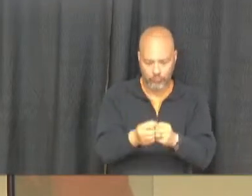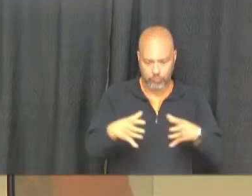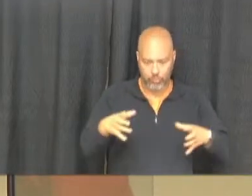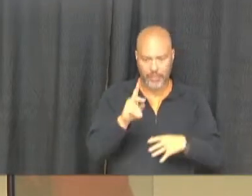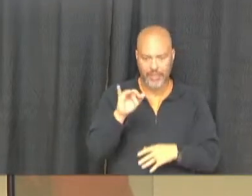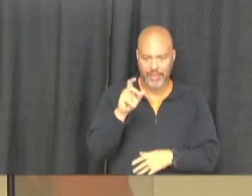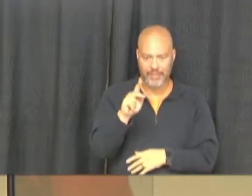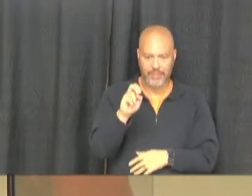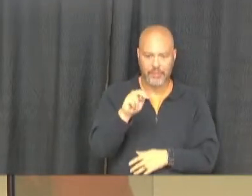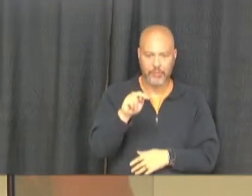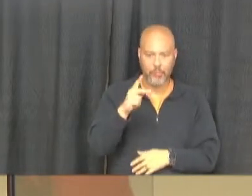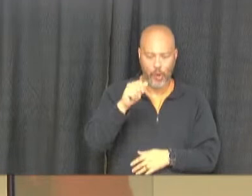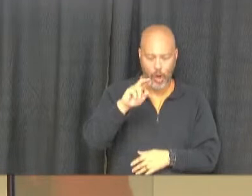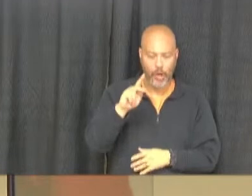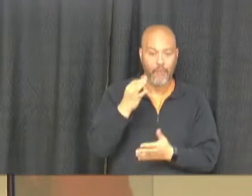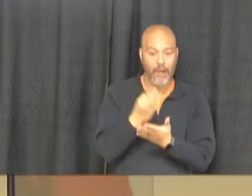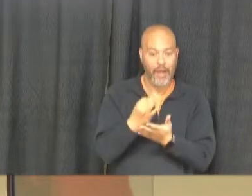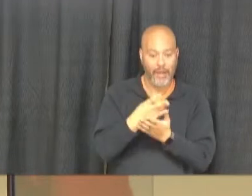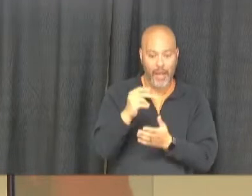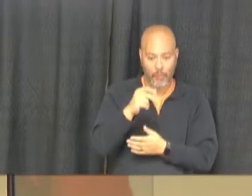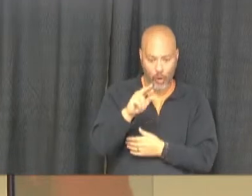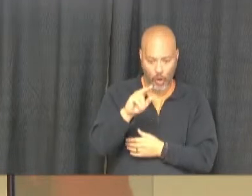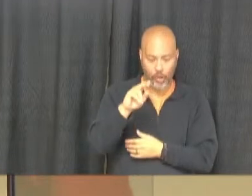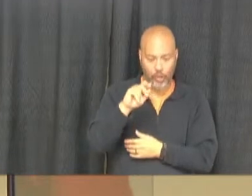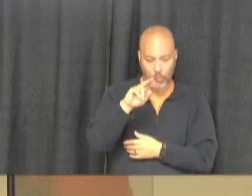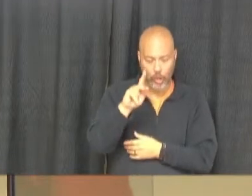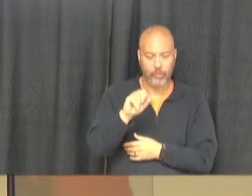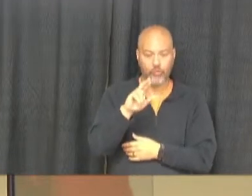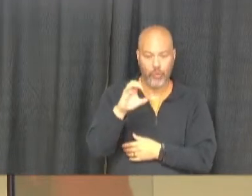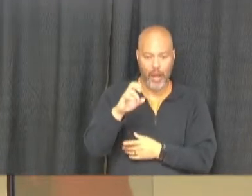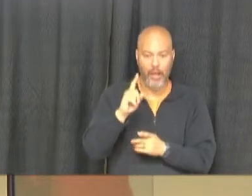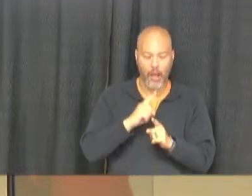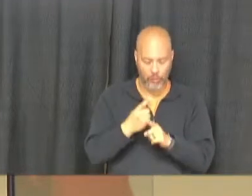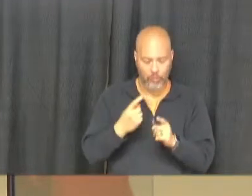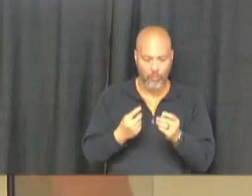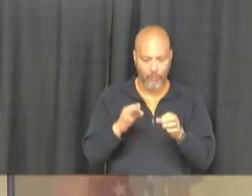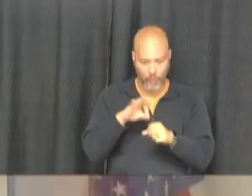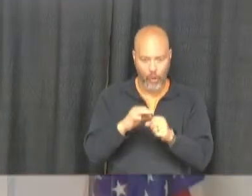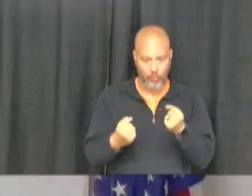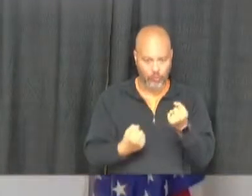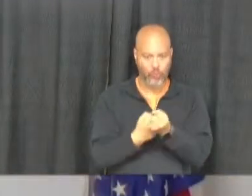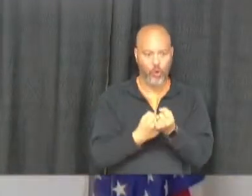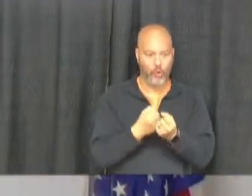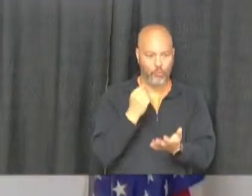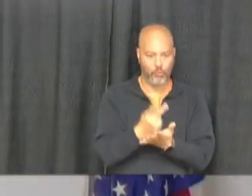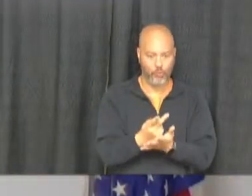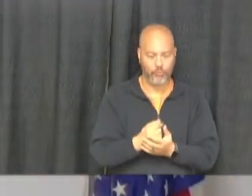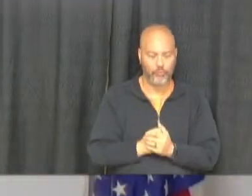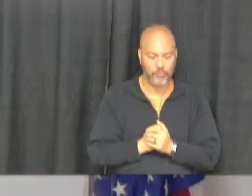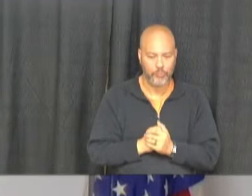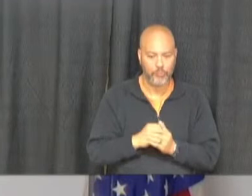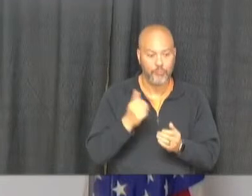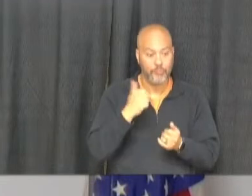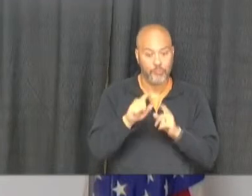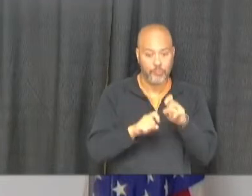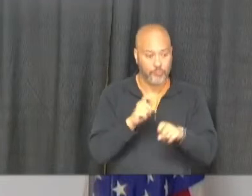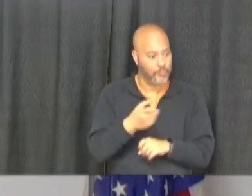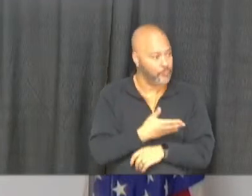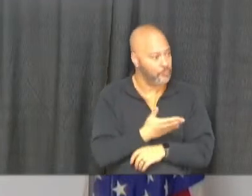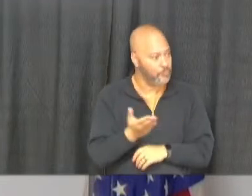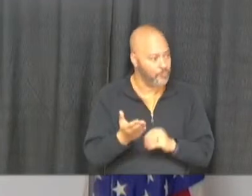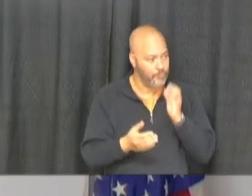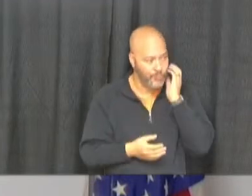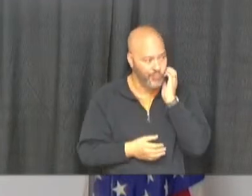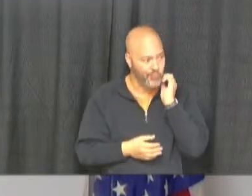of Dixon Park. Finance and Parks and Recreation both voted in favor of approval. Thank you. Any comment or question regarding this ordinance?